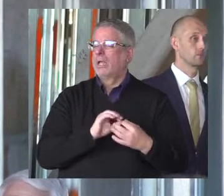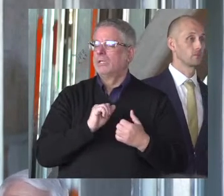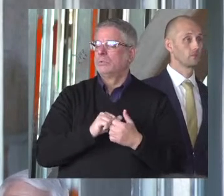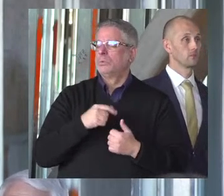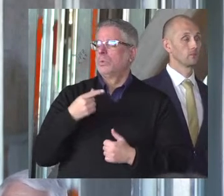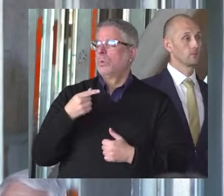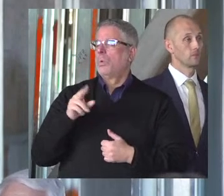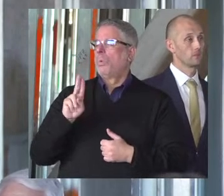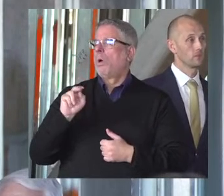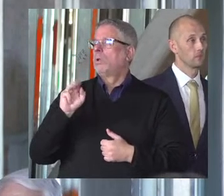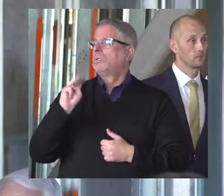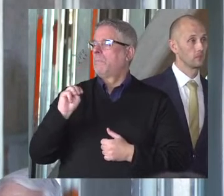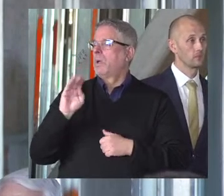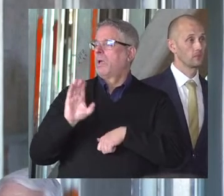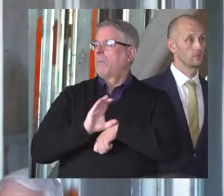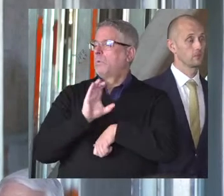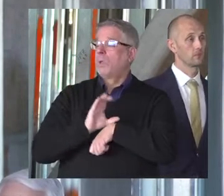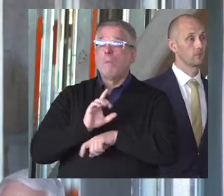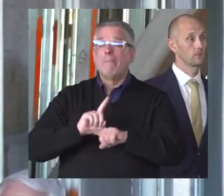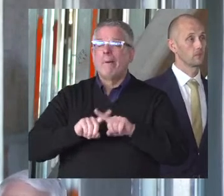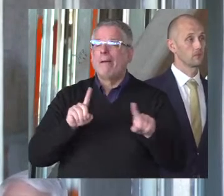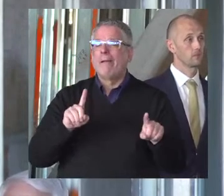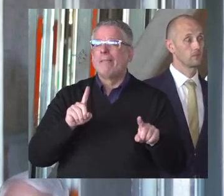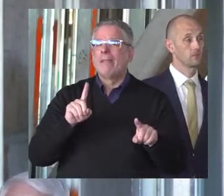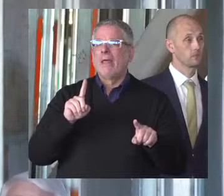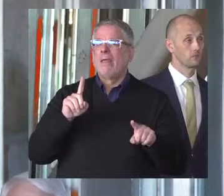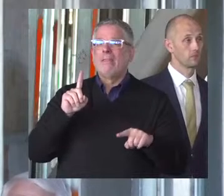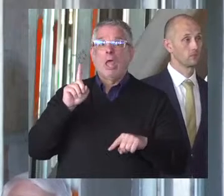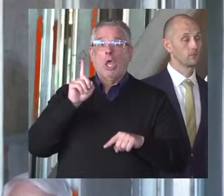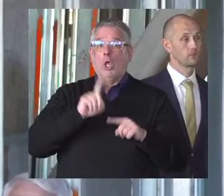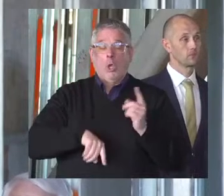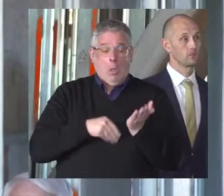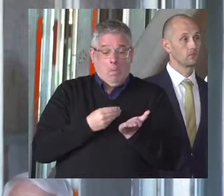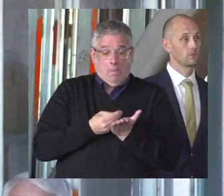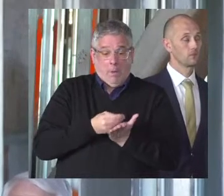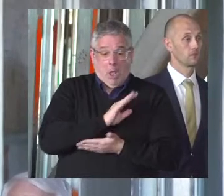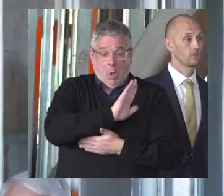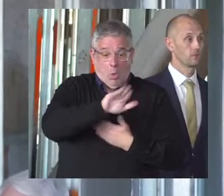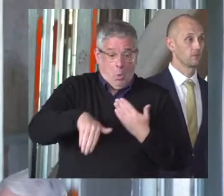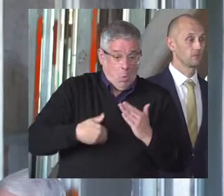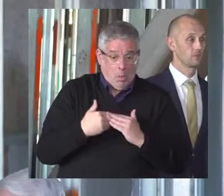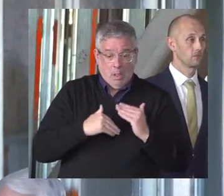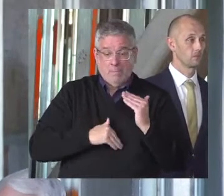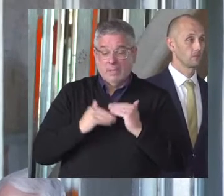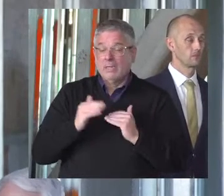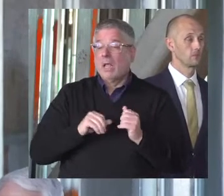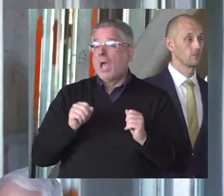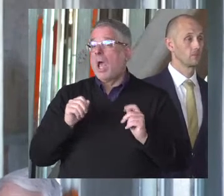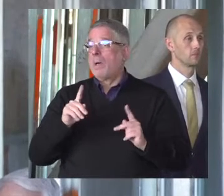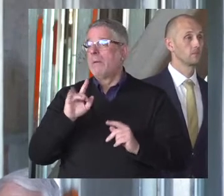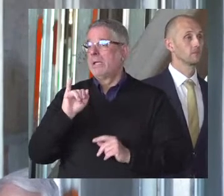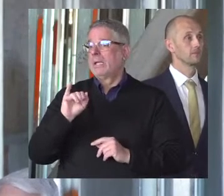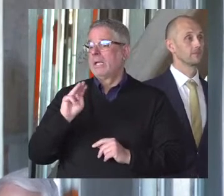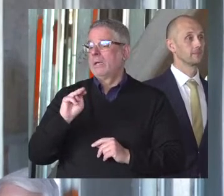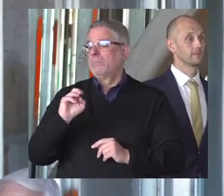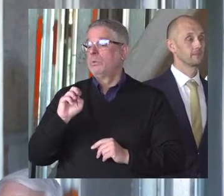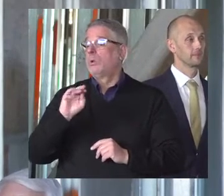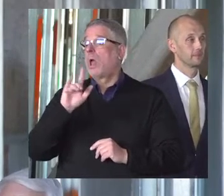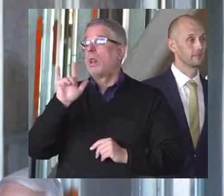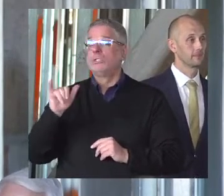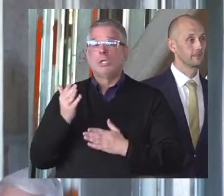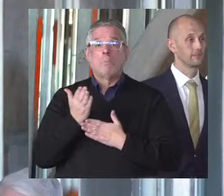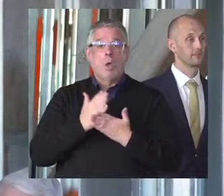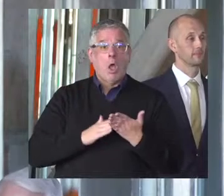quantum computing, but they never could have absorbed the entire footprint. And then it was the opportunity on the immunology side of this,